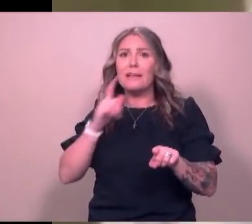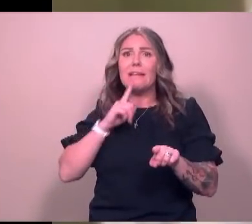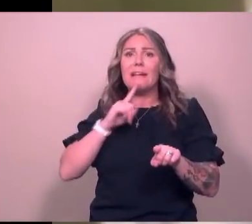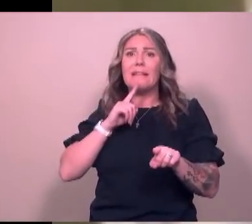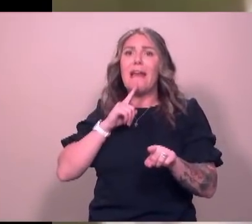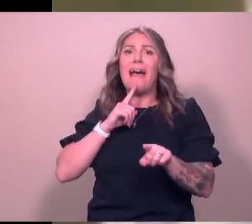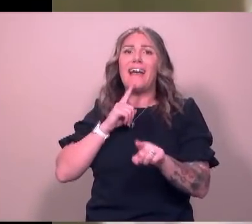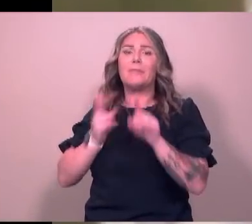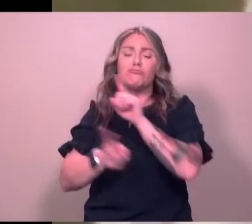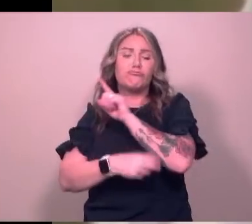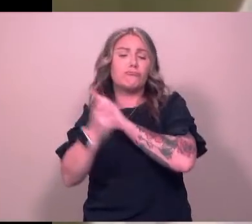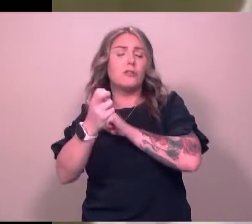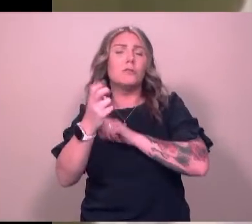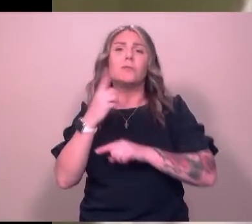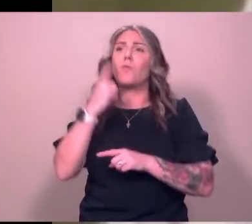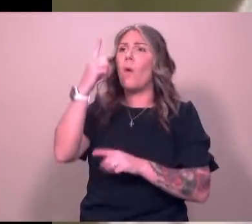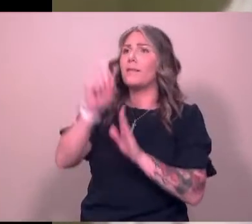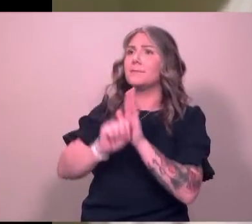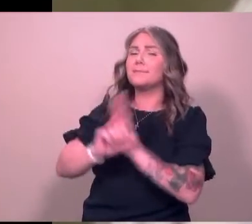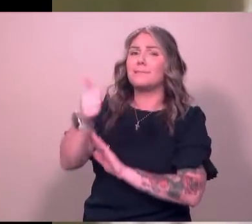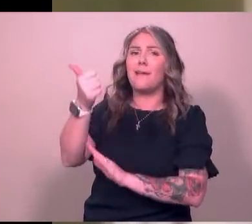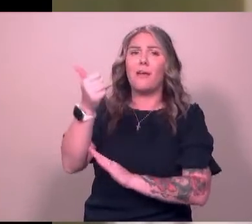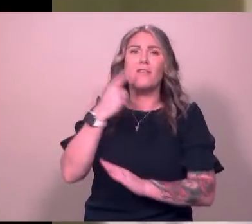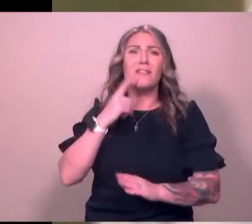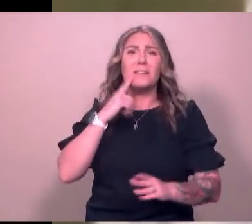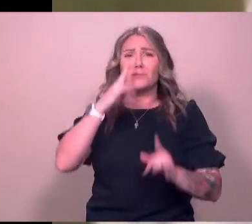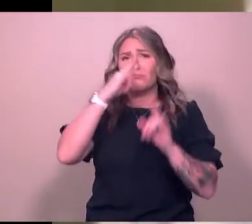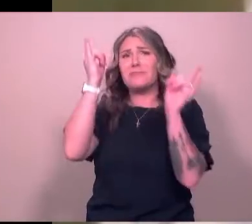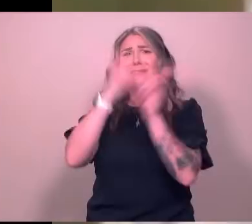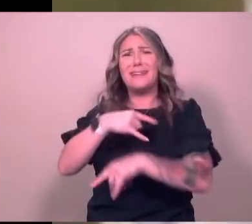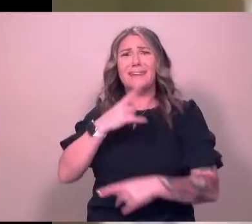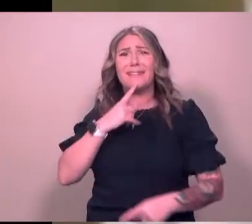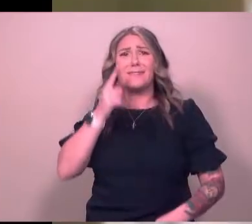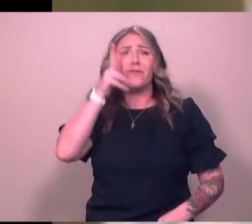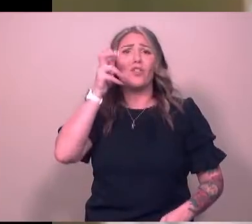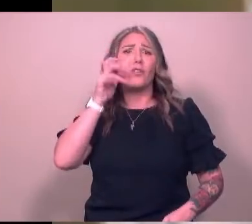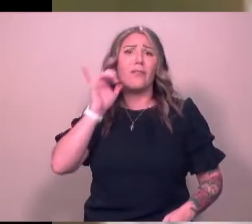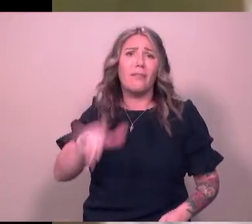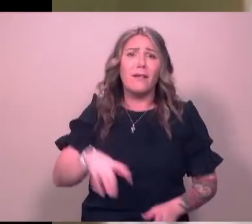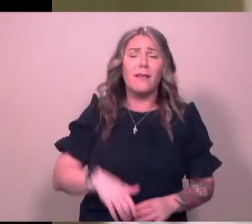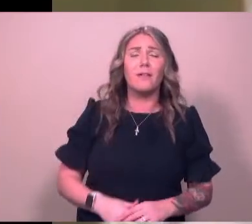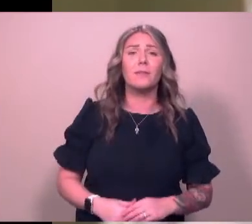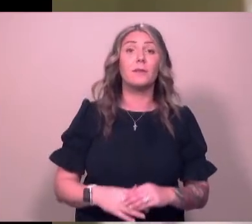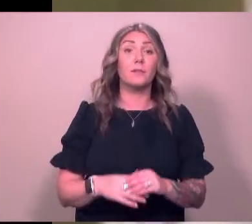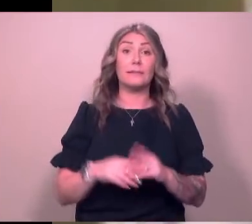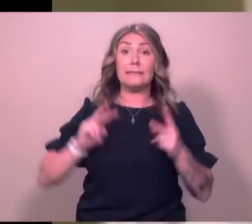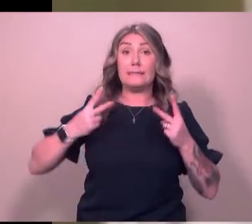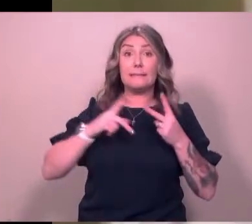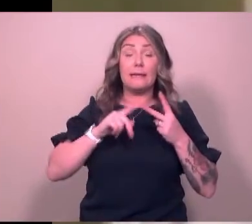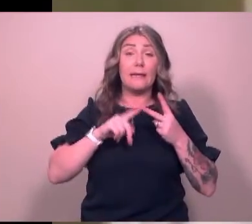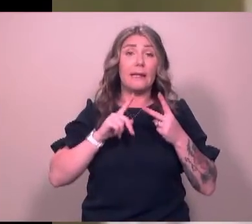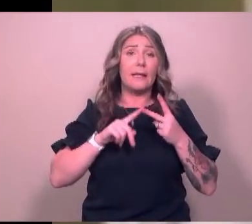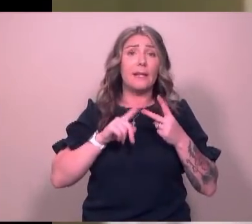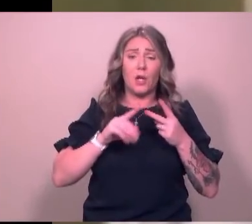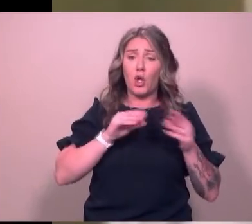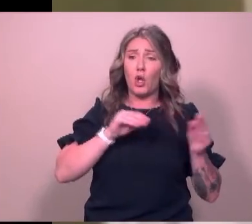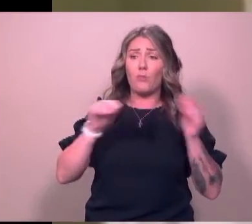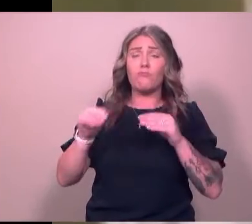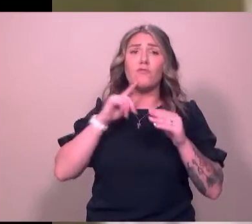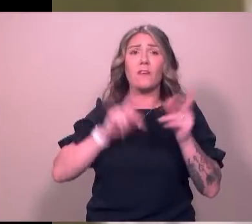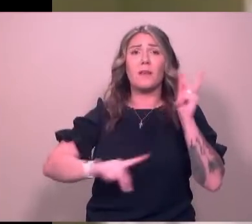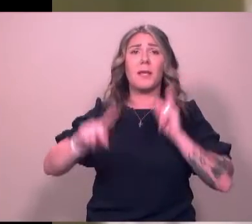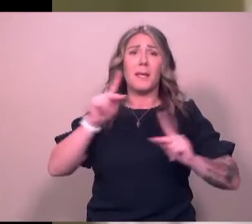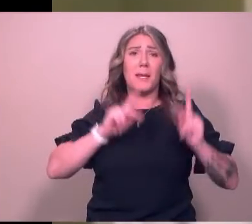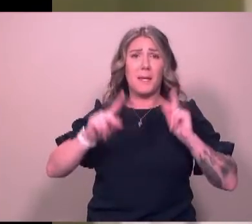from one state to another. That's one of the most ridiculous things I've ever heard. And then two, we have a problem with moving people down the